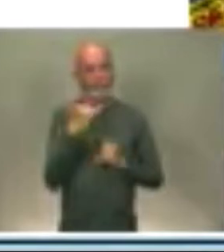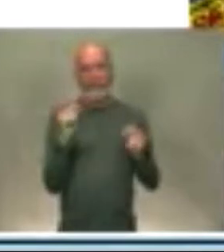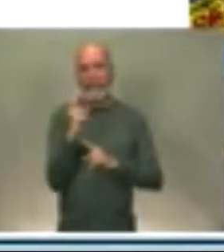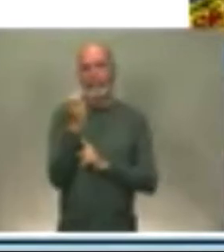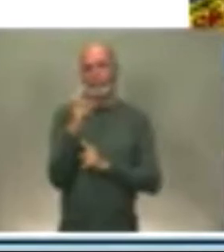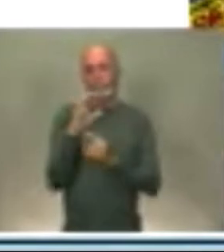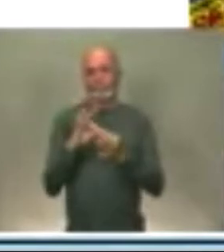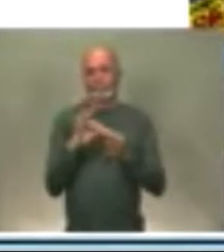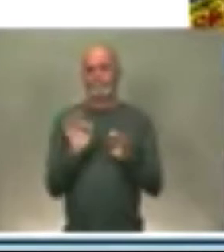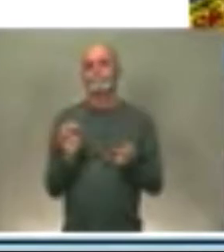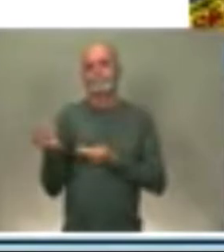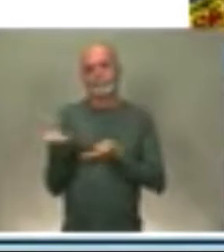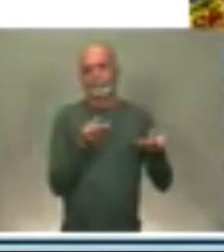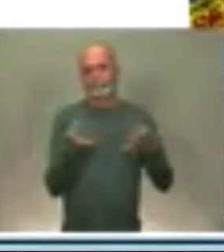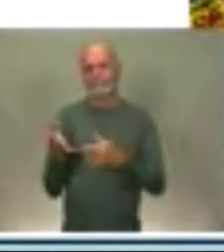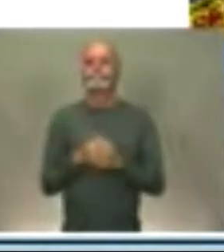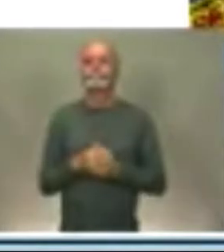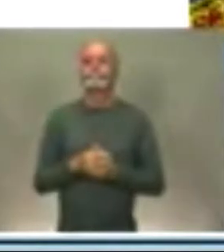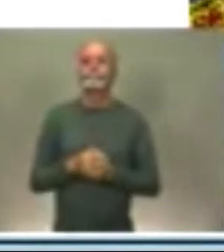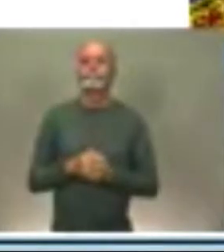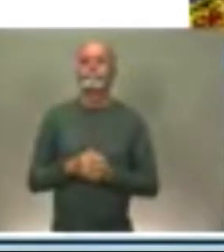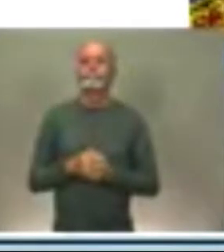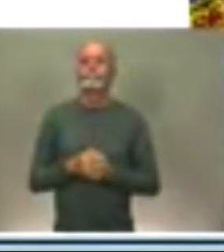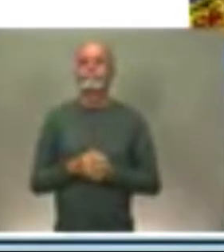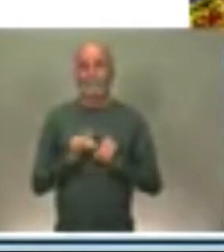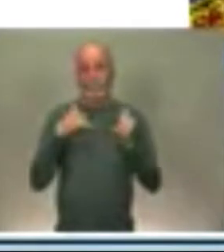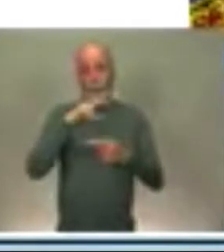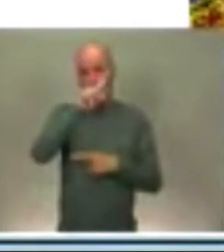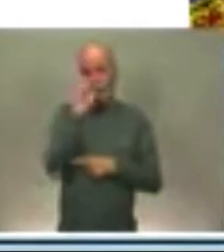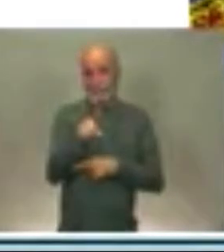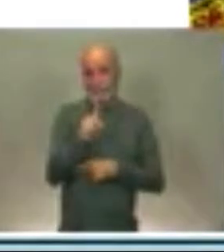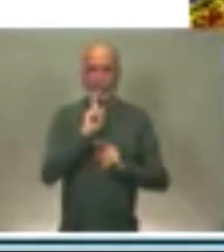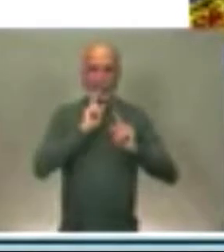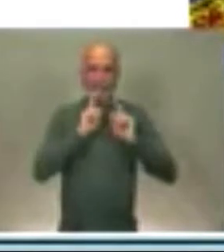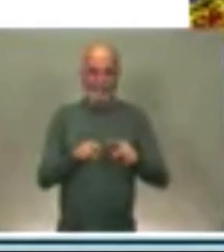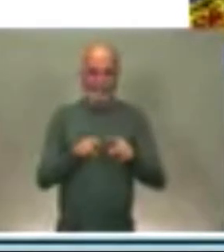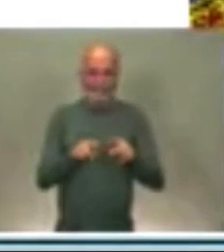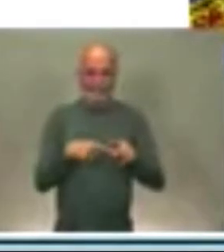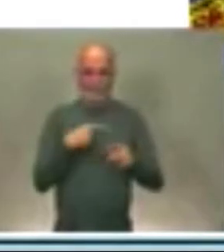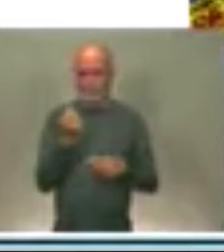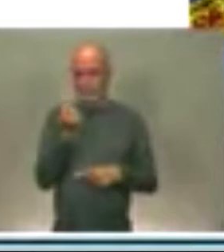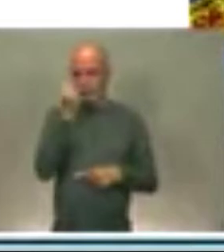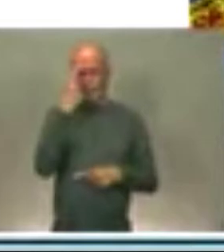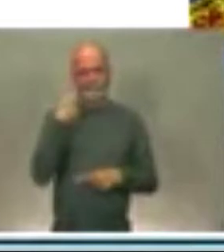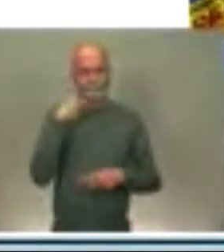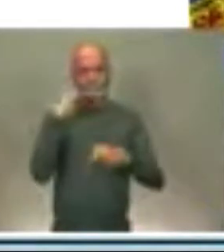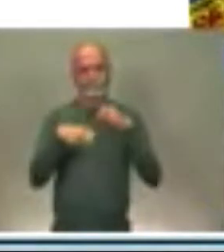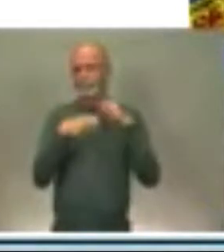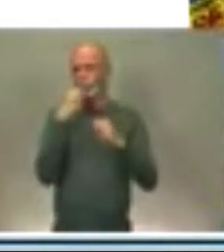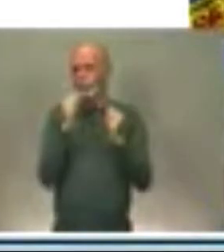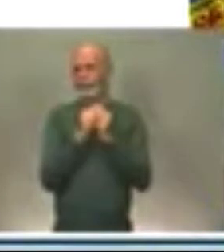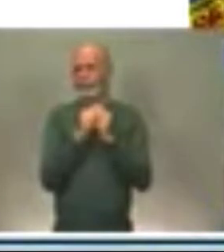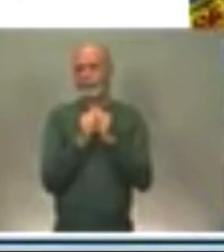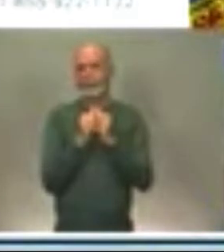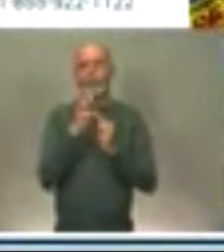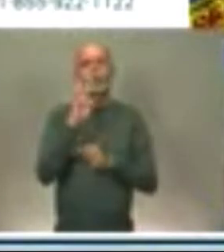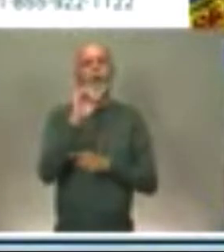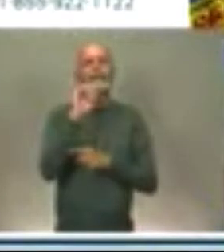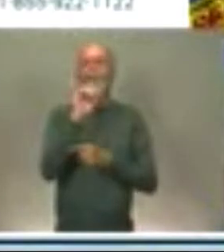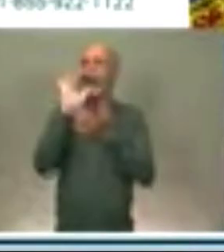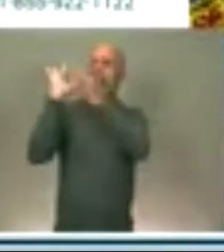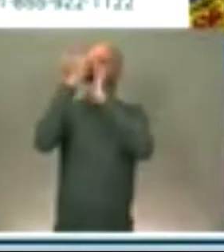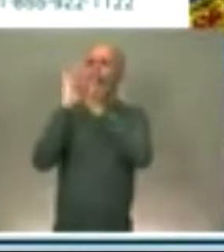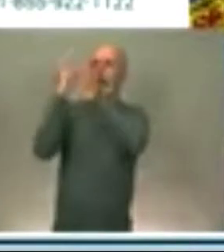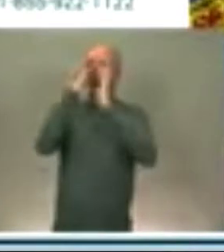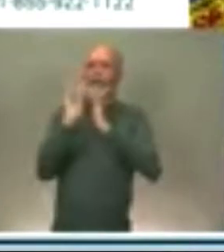Before we begin the Q&A part, I'm hearing that we're having a little glitch with our Wi-Fi, our live feed. So if you're using